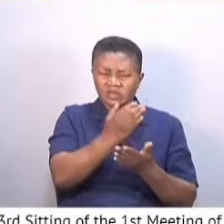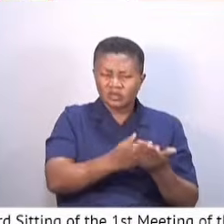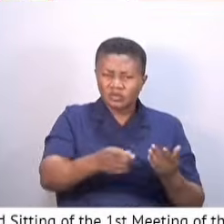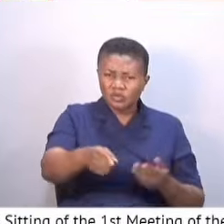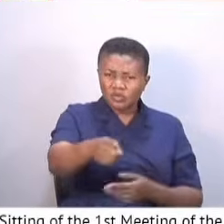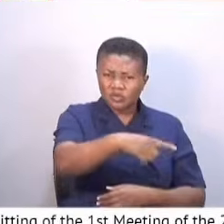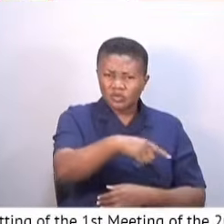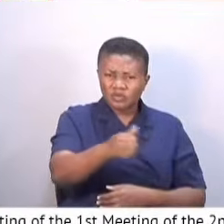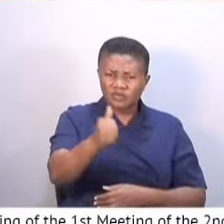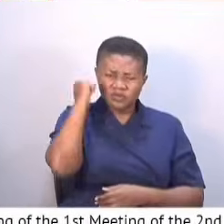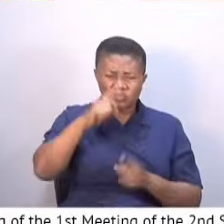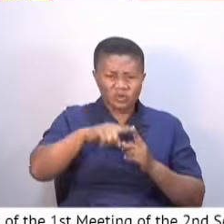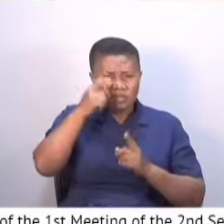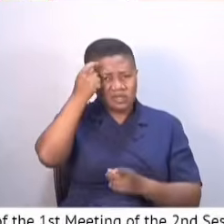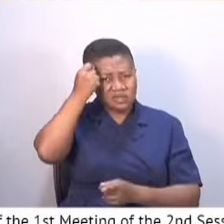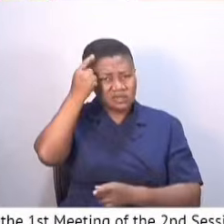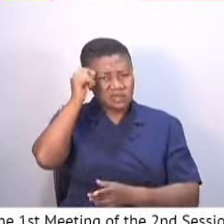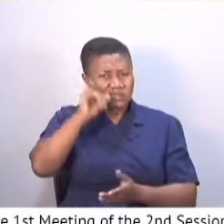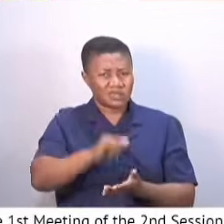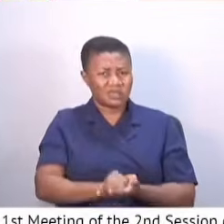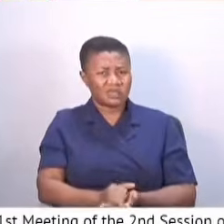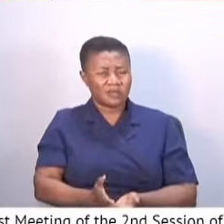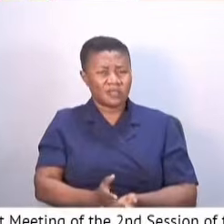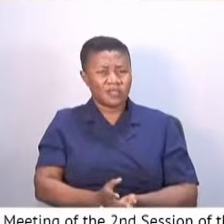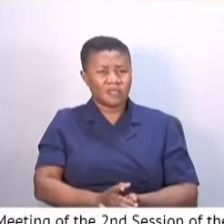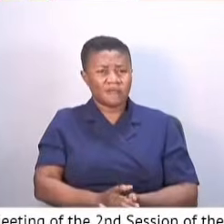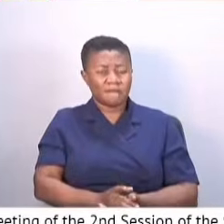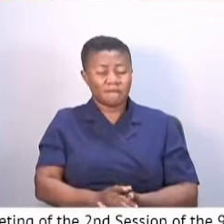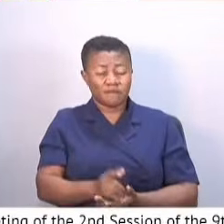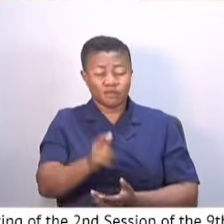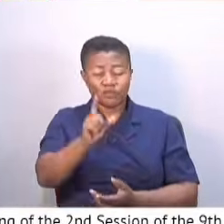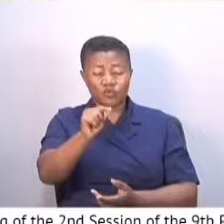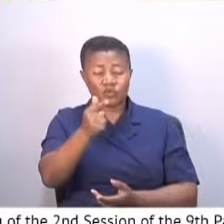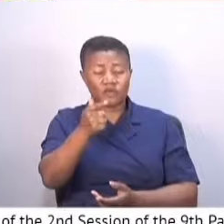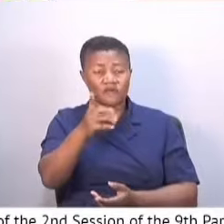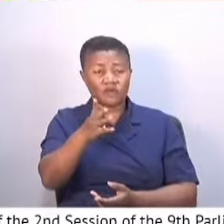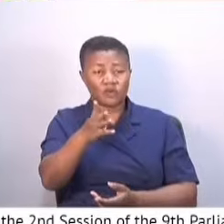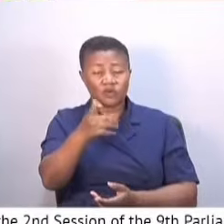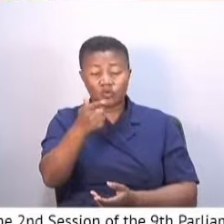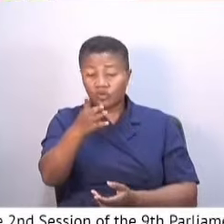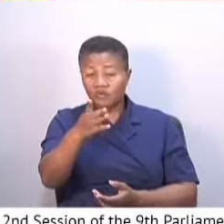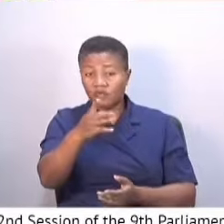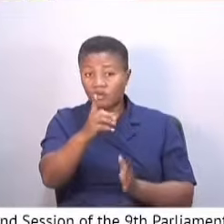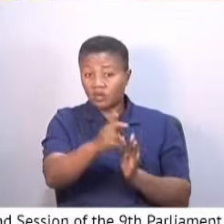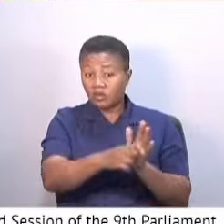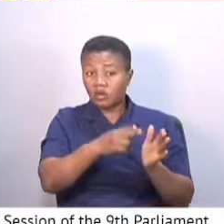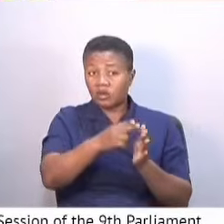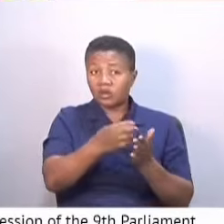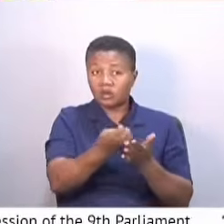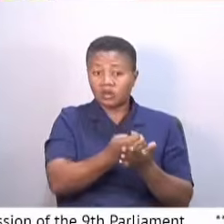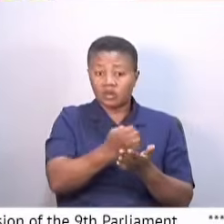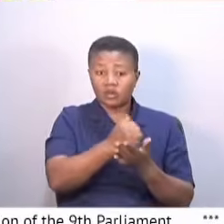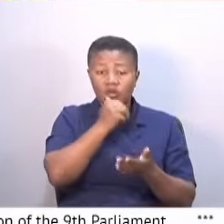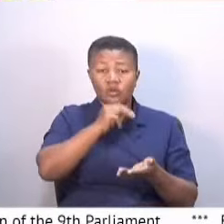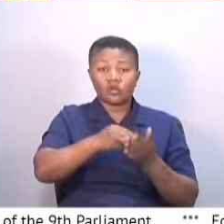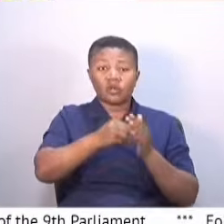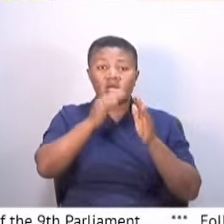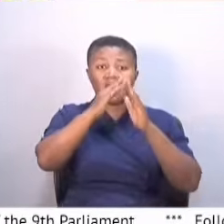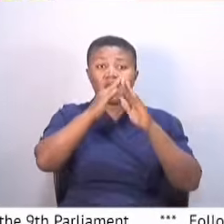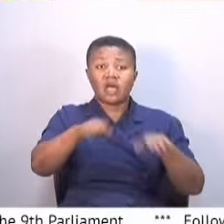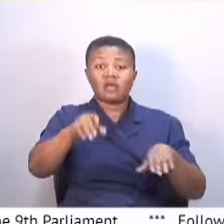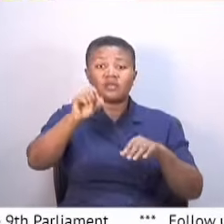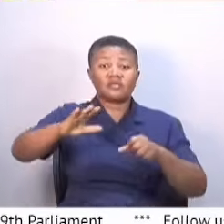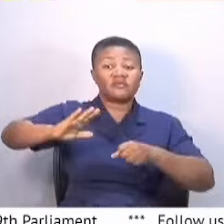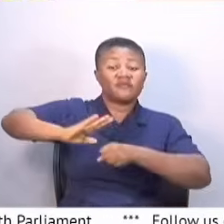understand that concept. Listen. 24-hour economy doesn't mean that this house will be full before we start